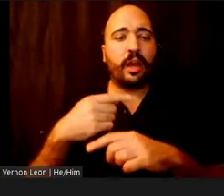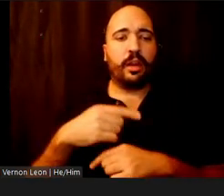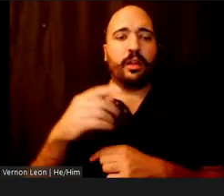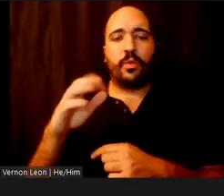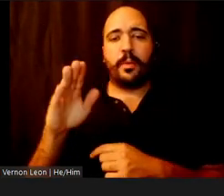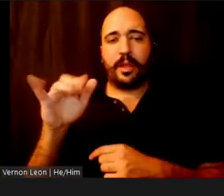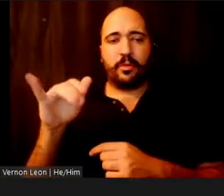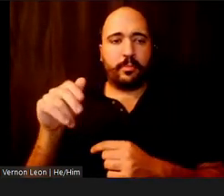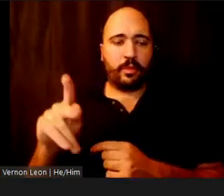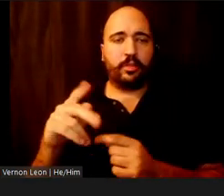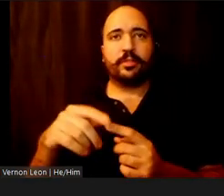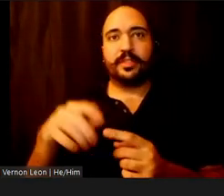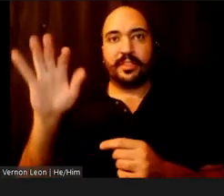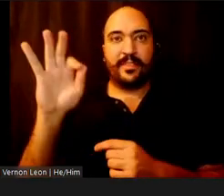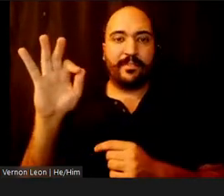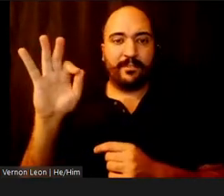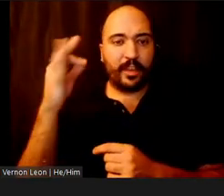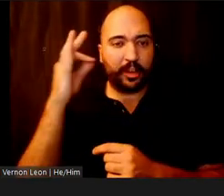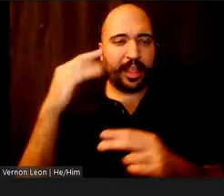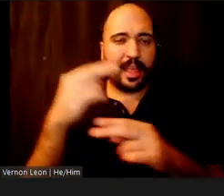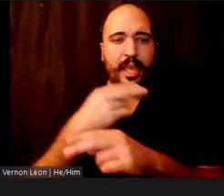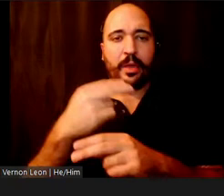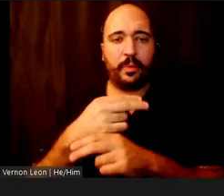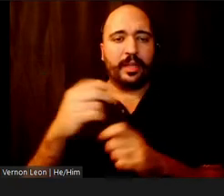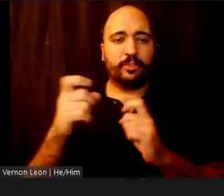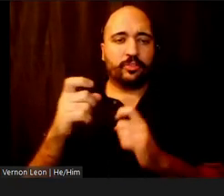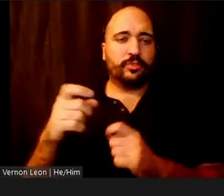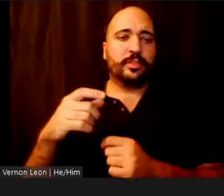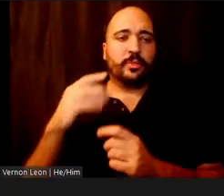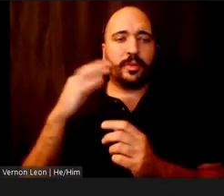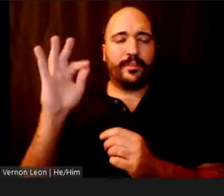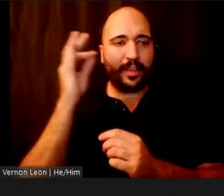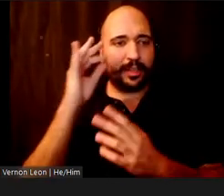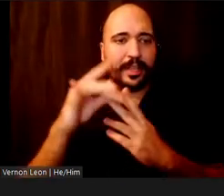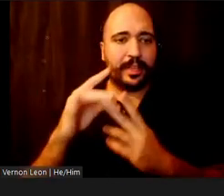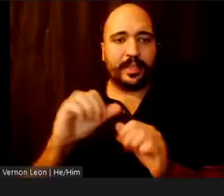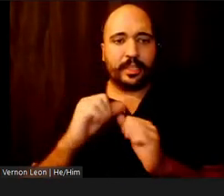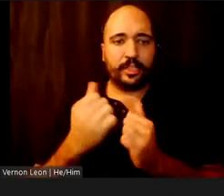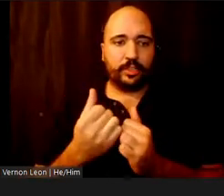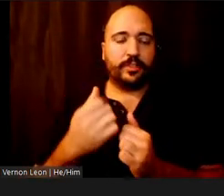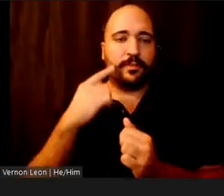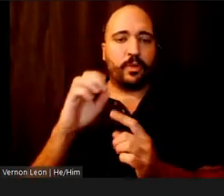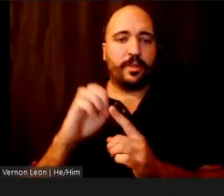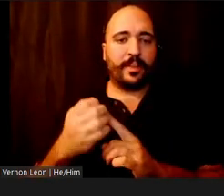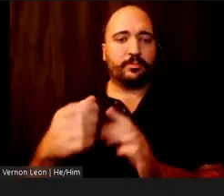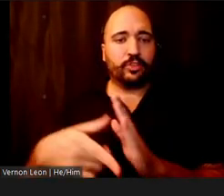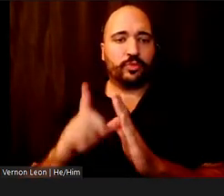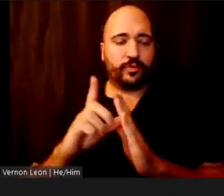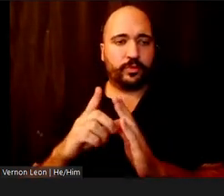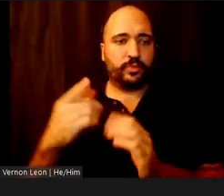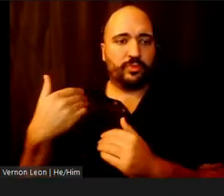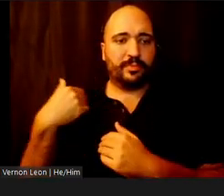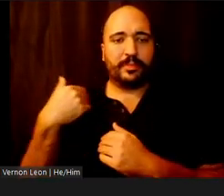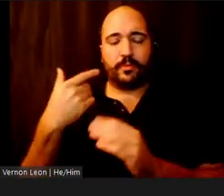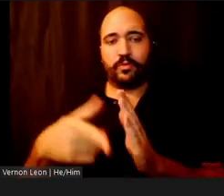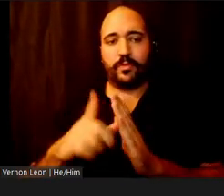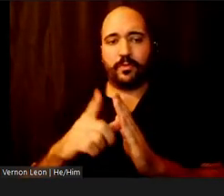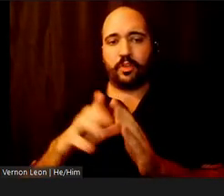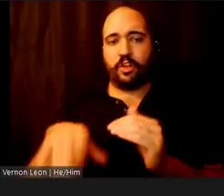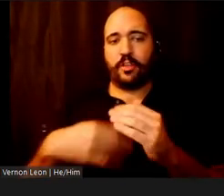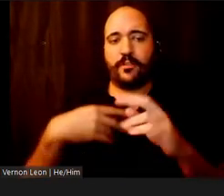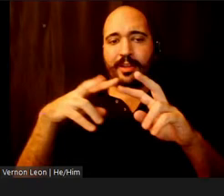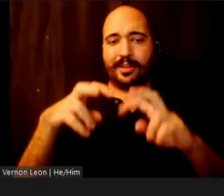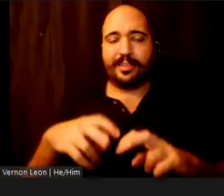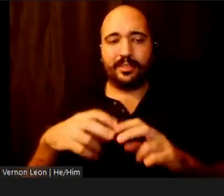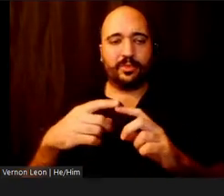The Federal Highway Administration will serve as the Federal Lead Agency for Environmental Review. They are responsible for reviewing all of our analyses to